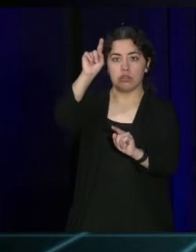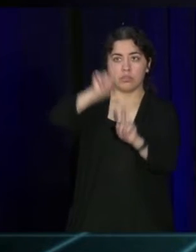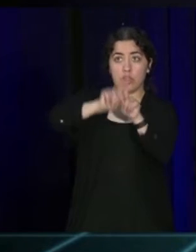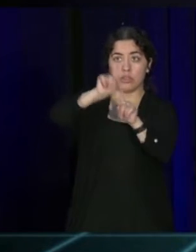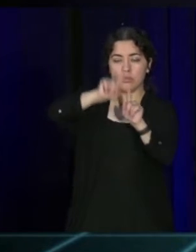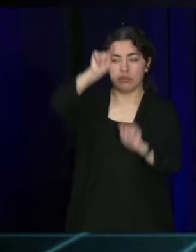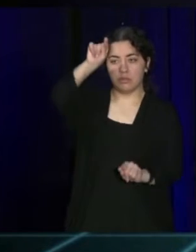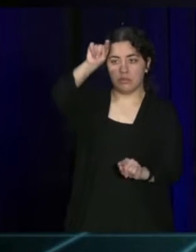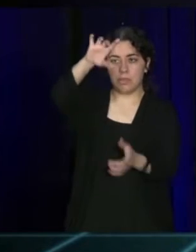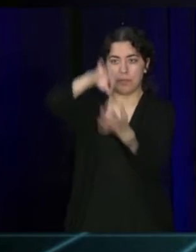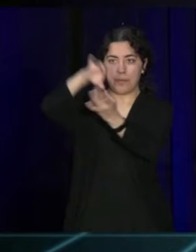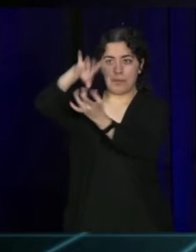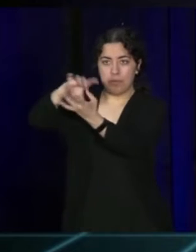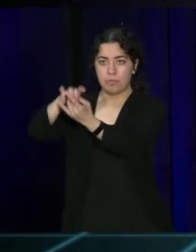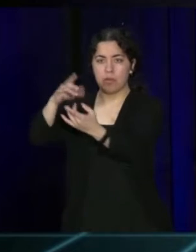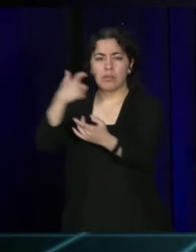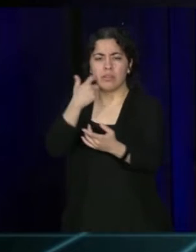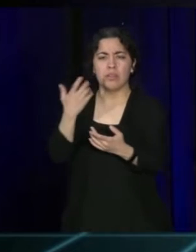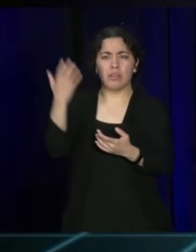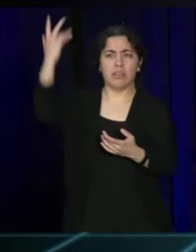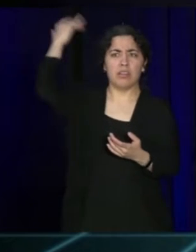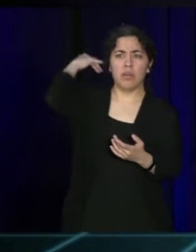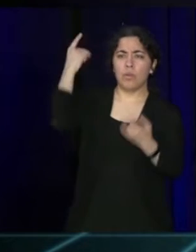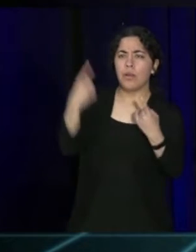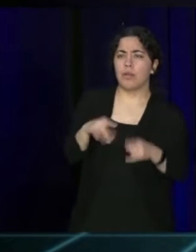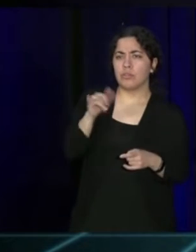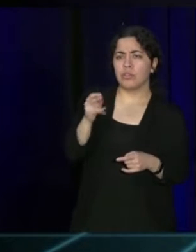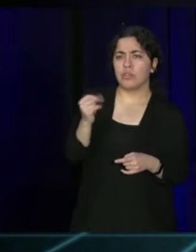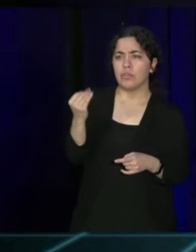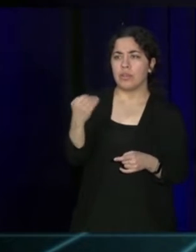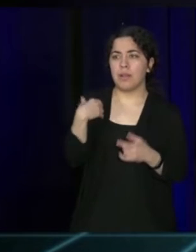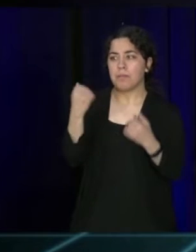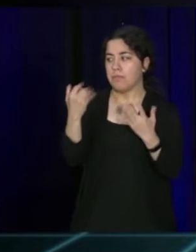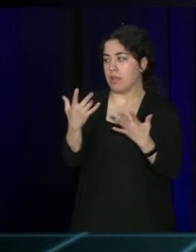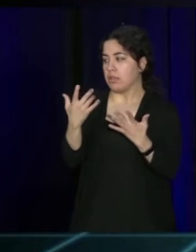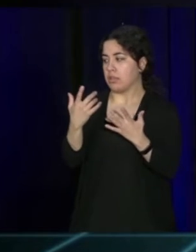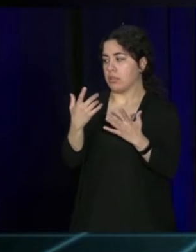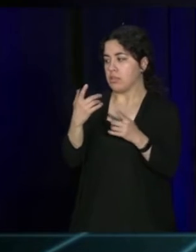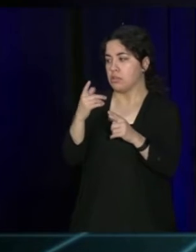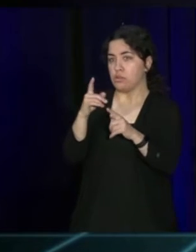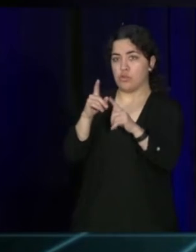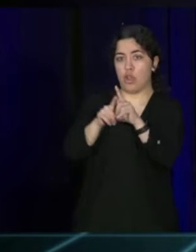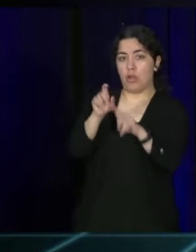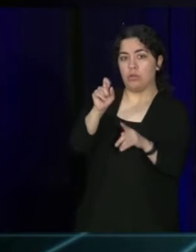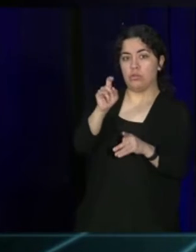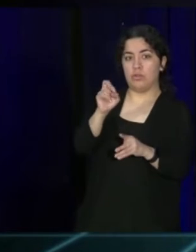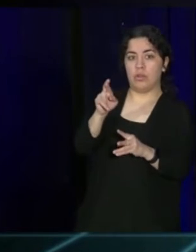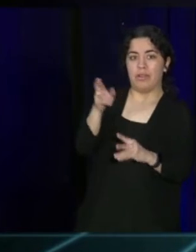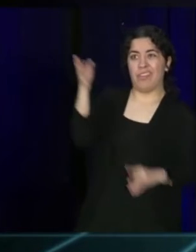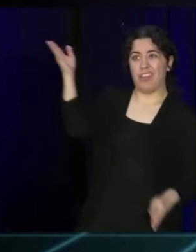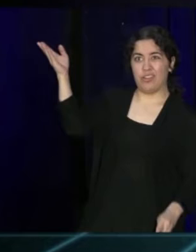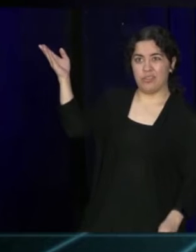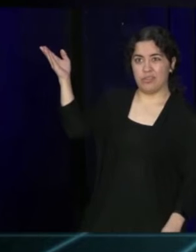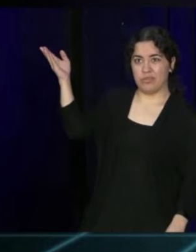Because there's a huge erection of stars right there. So